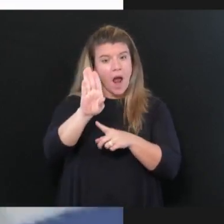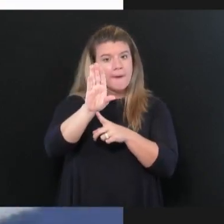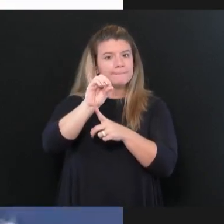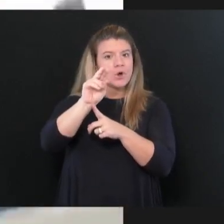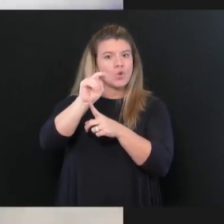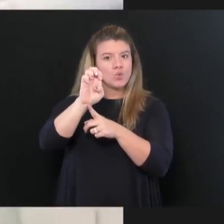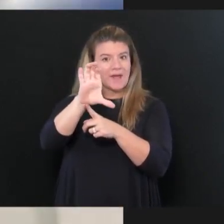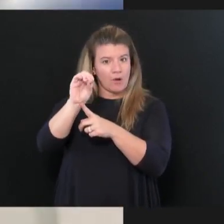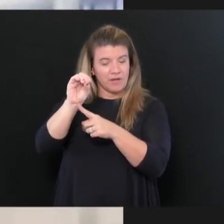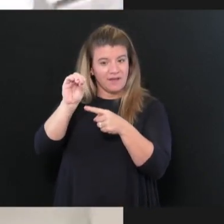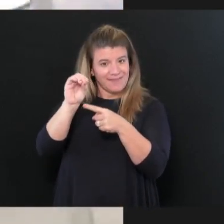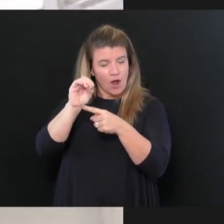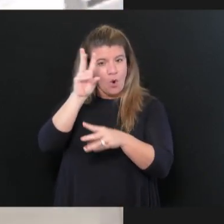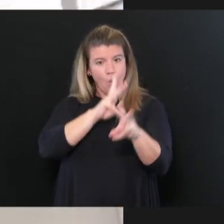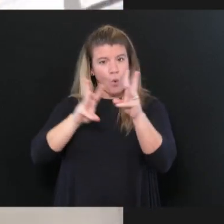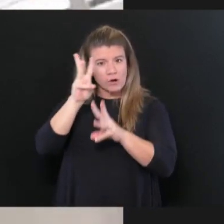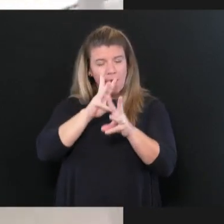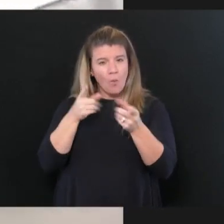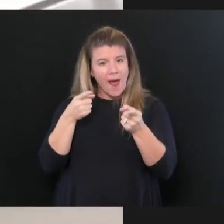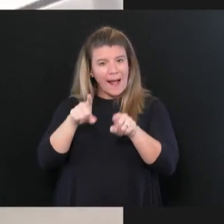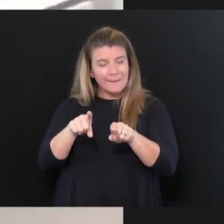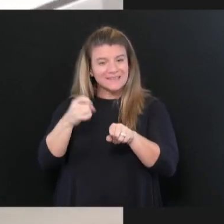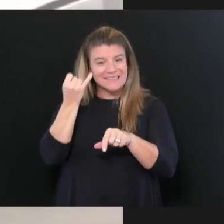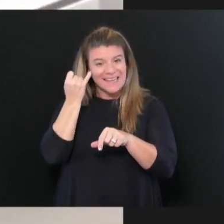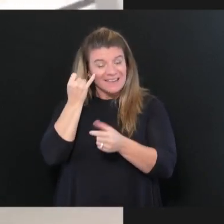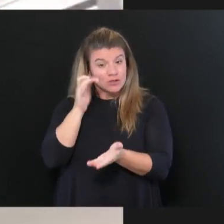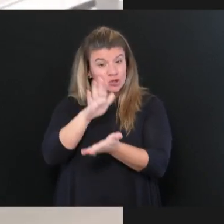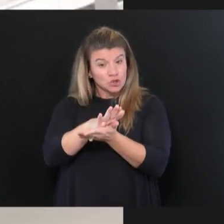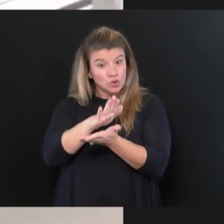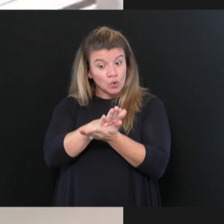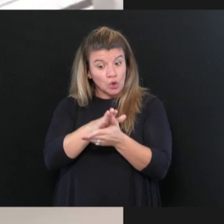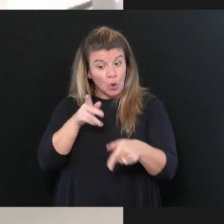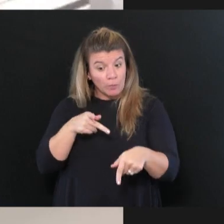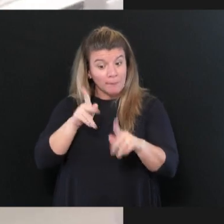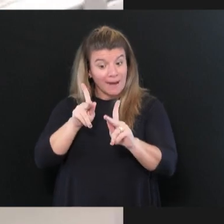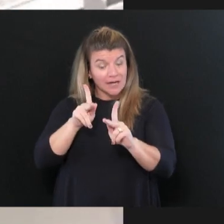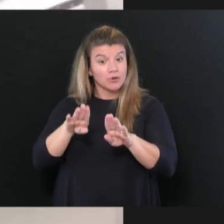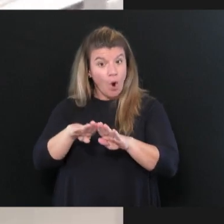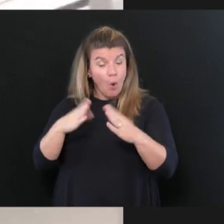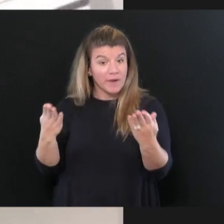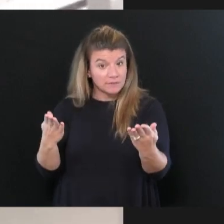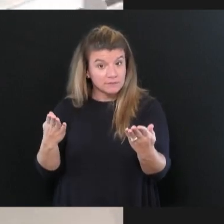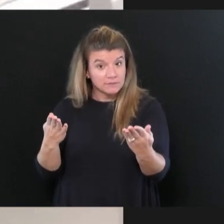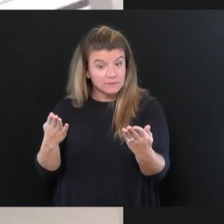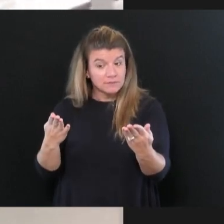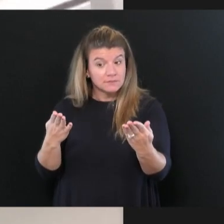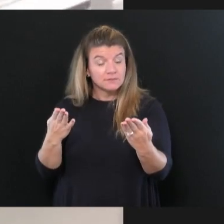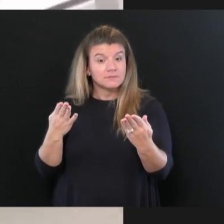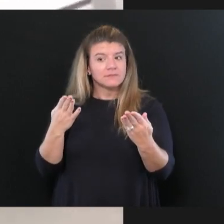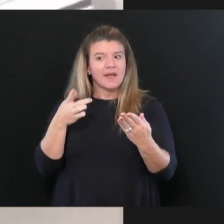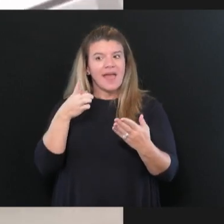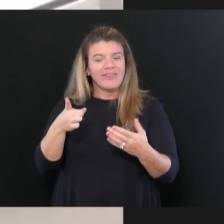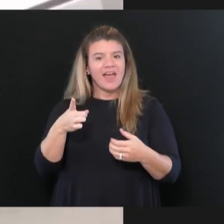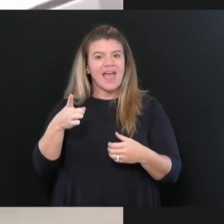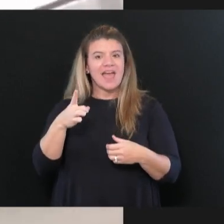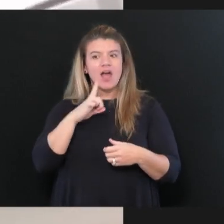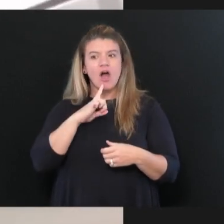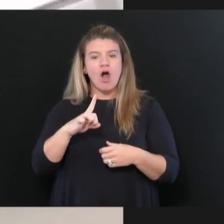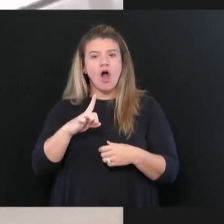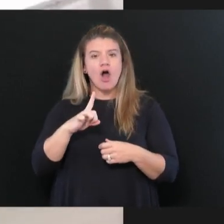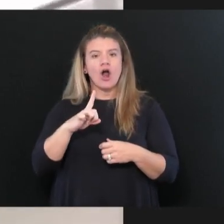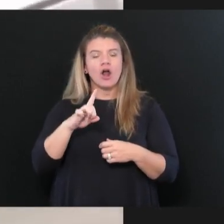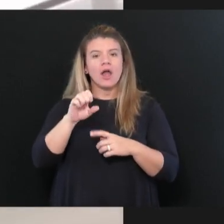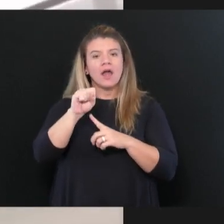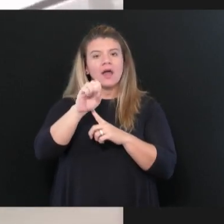concerned about what happens if a school is allowed to be in school and they're in sectional or regional play